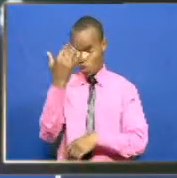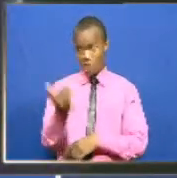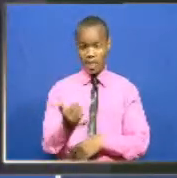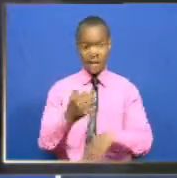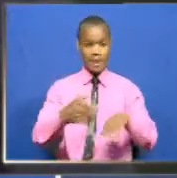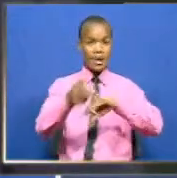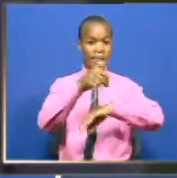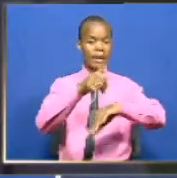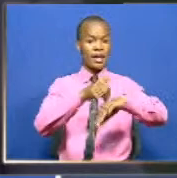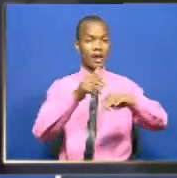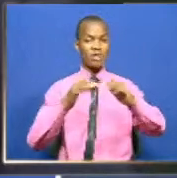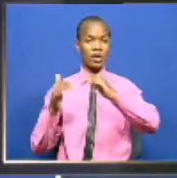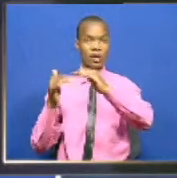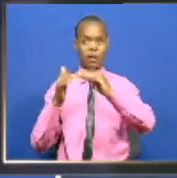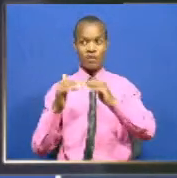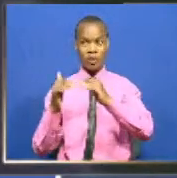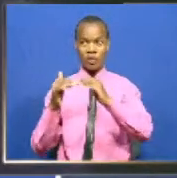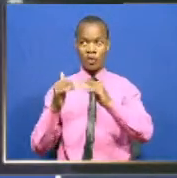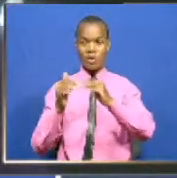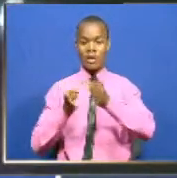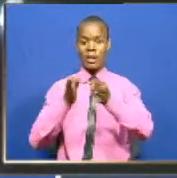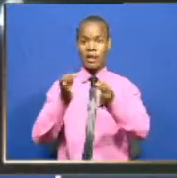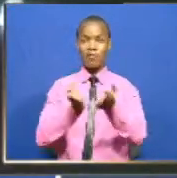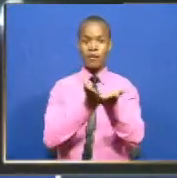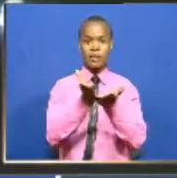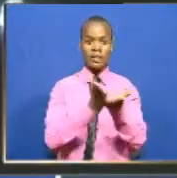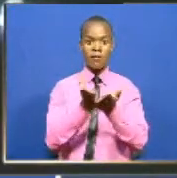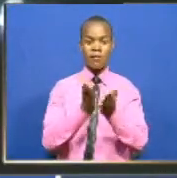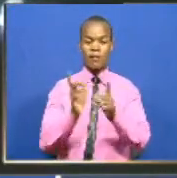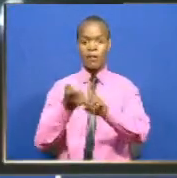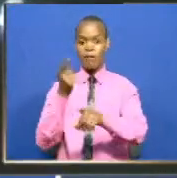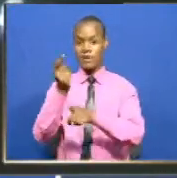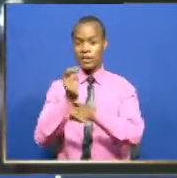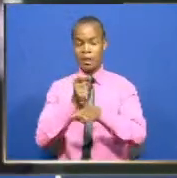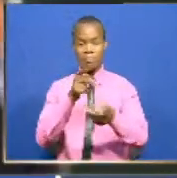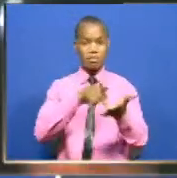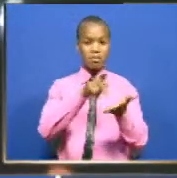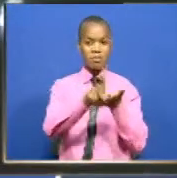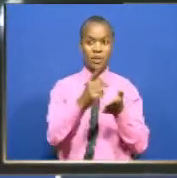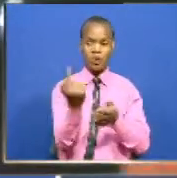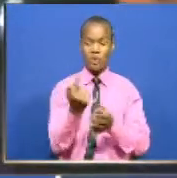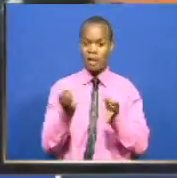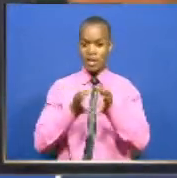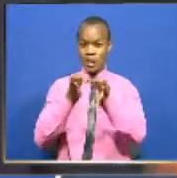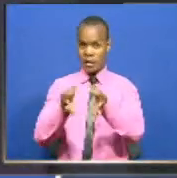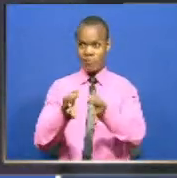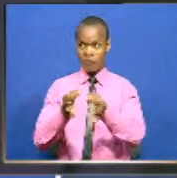level, if you serve only first term, you are paid as a graduate. If you serve